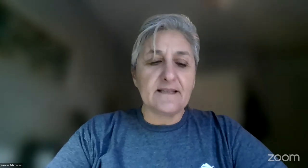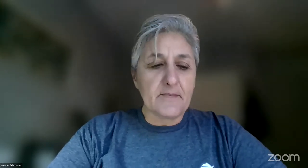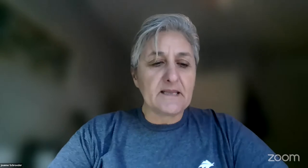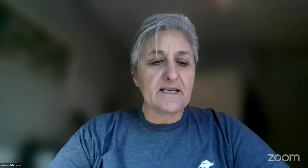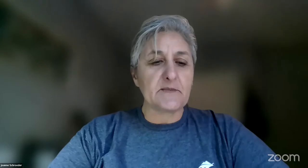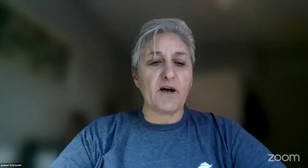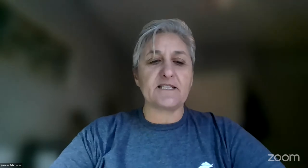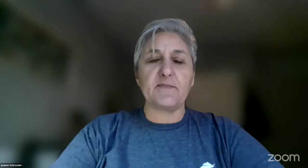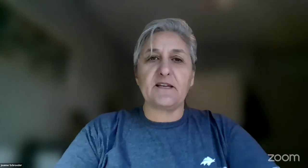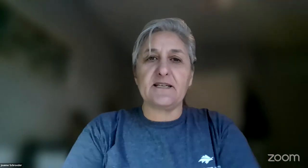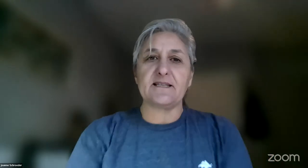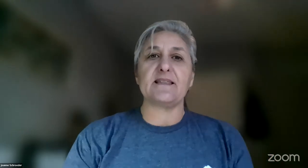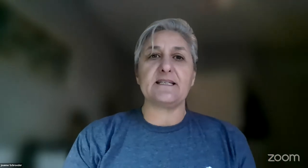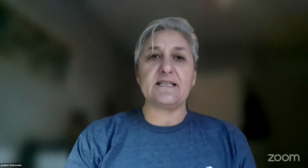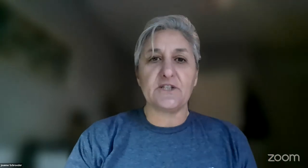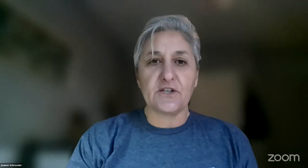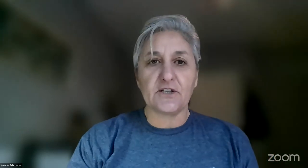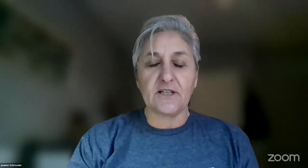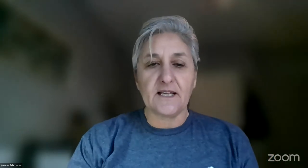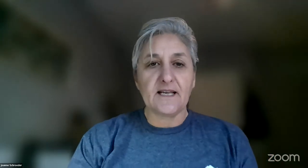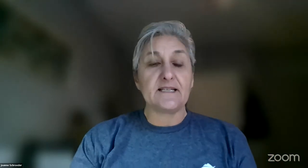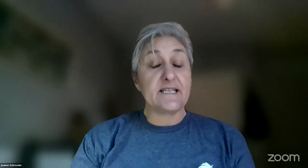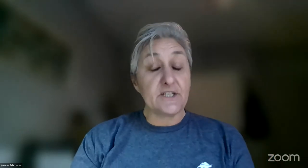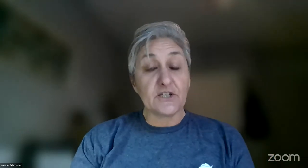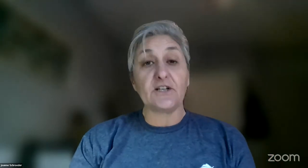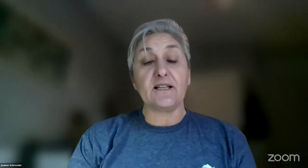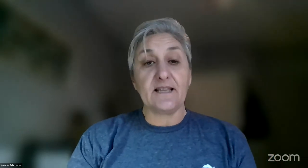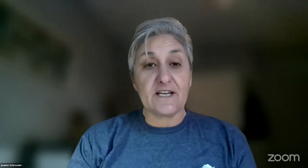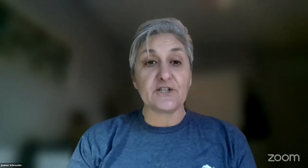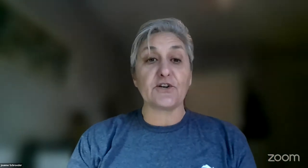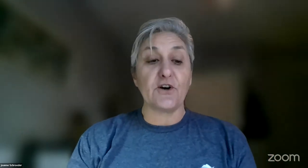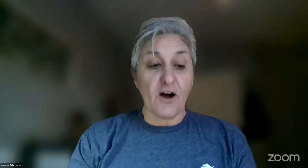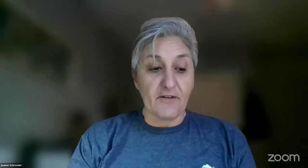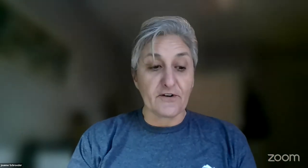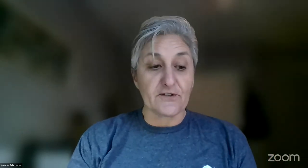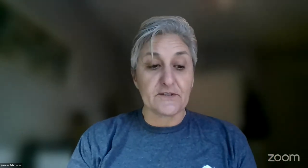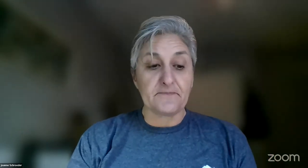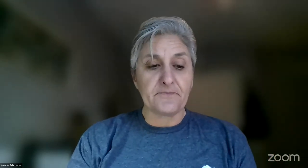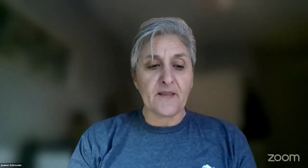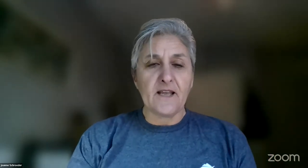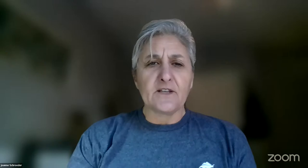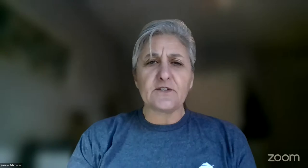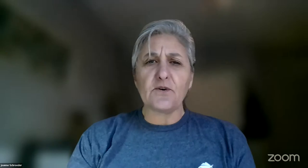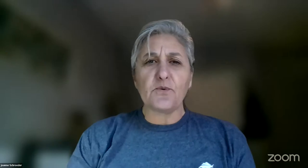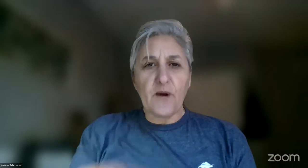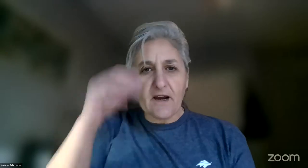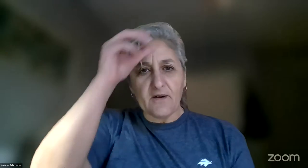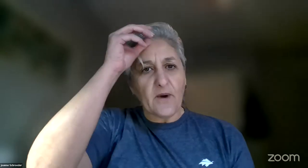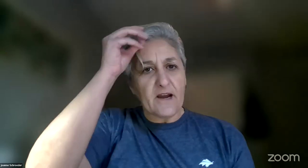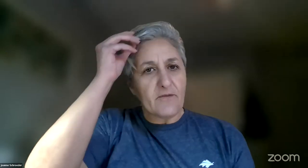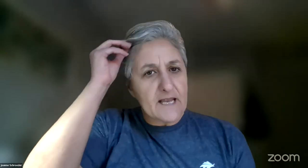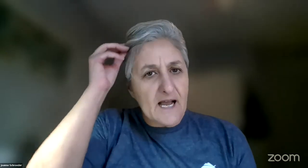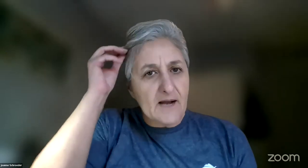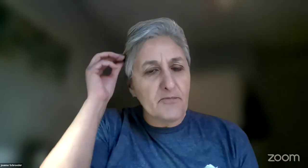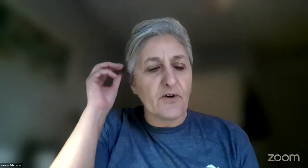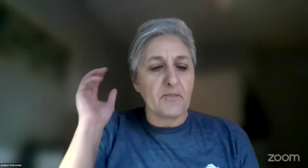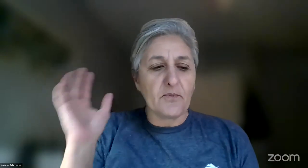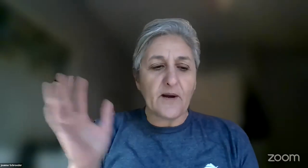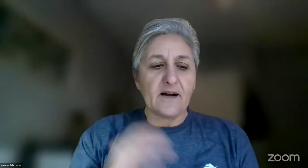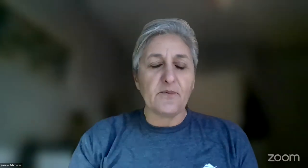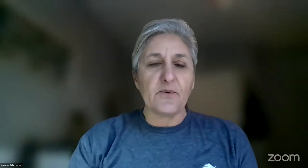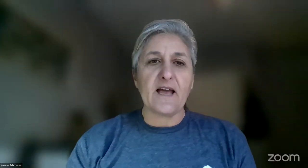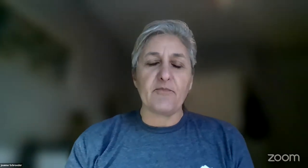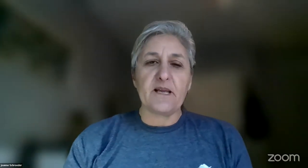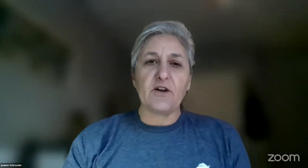the limitless possibilities that the digital leisure offers. So where have we come